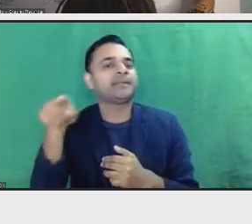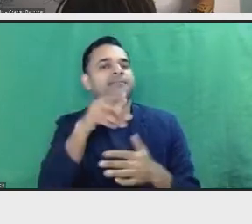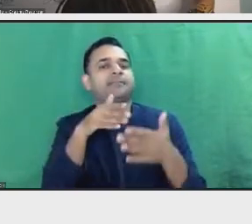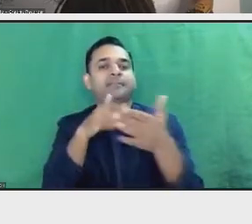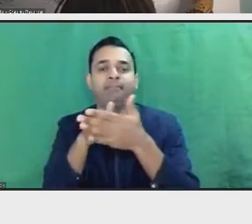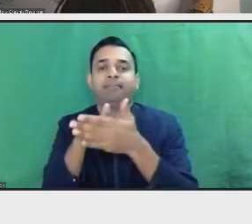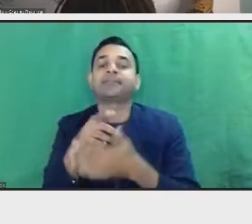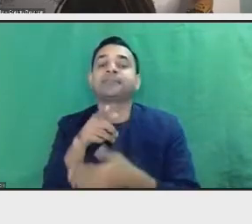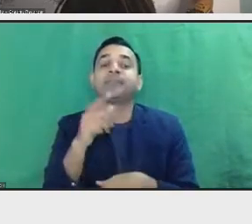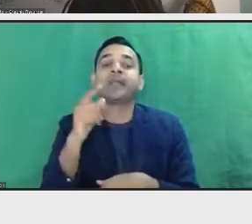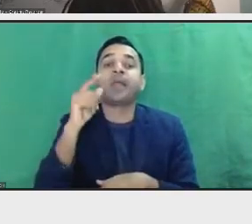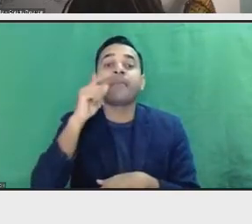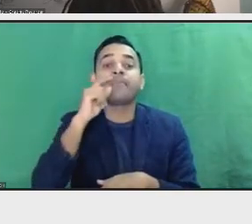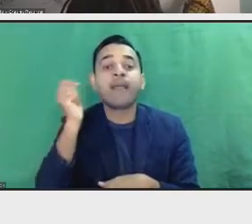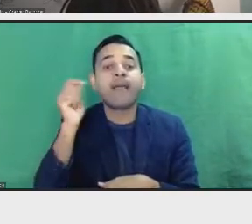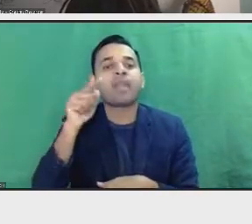well?